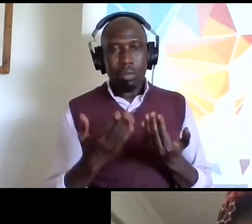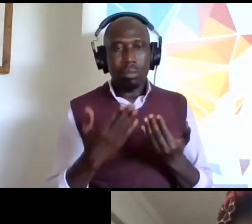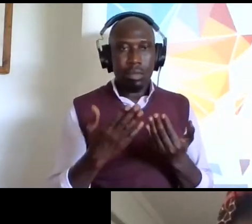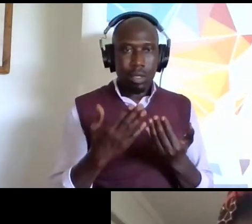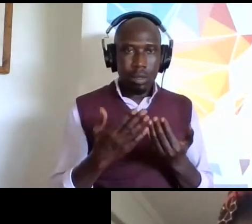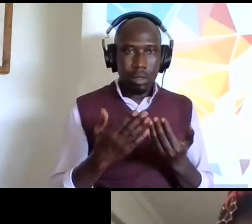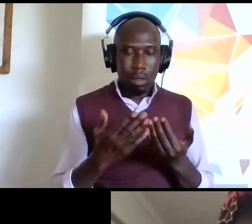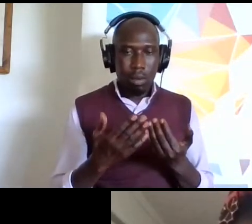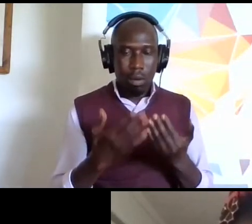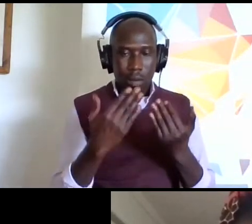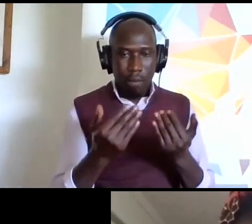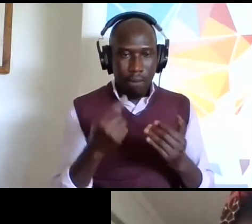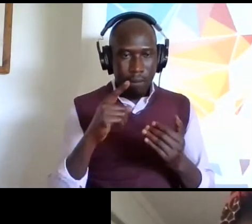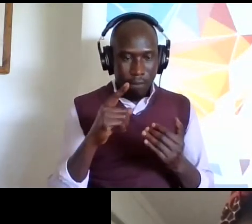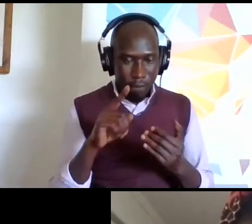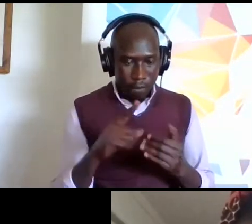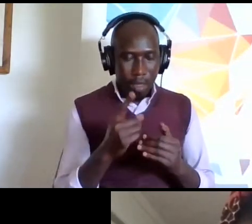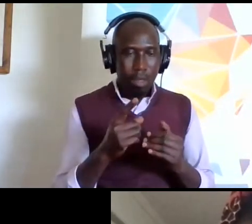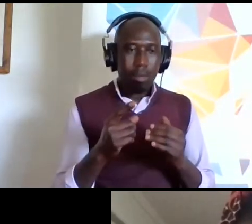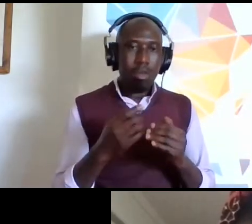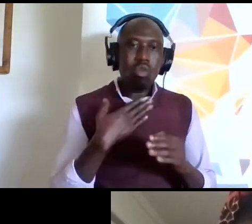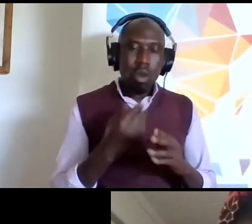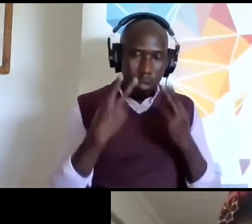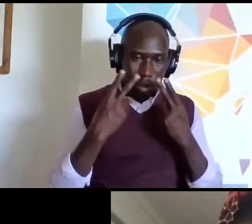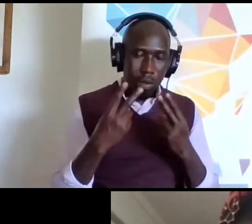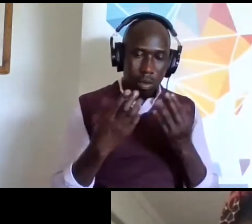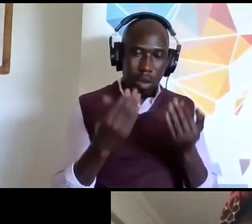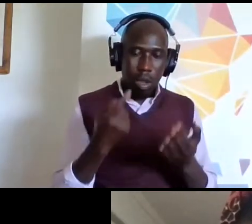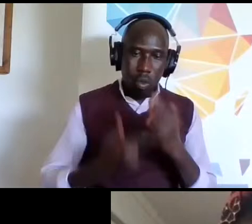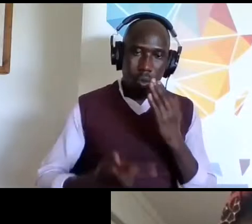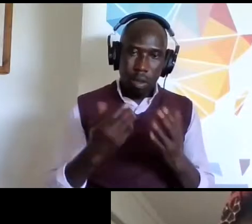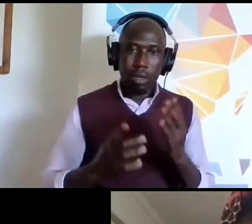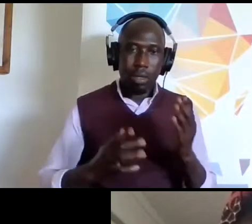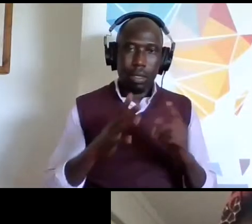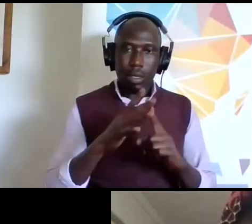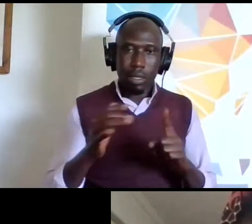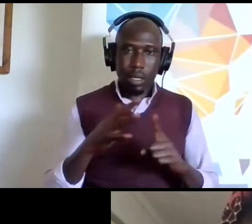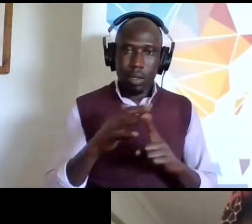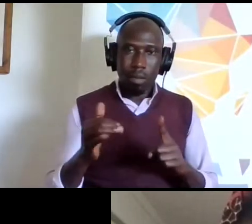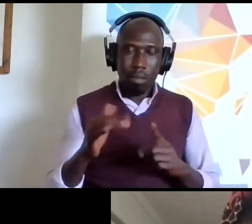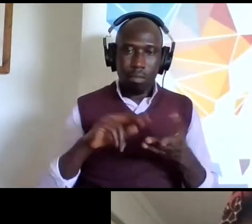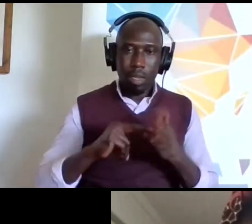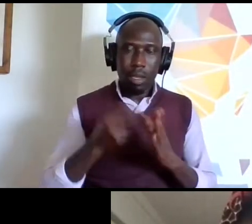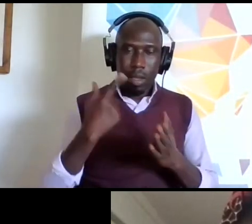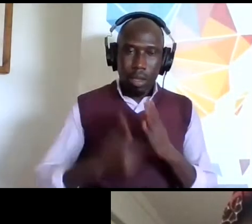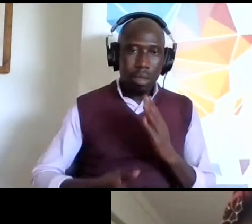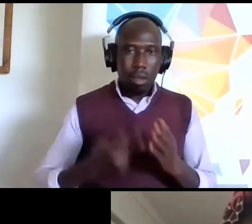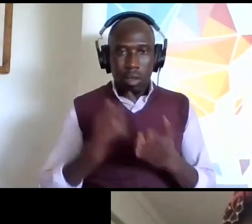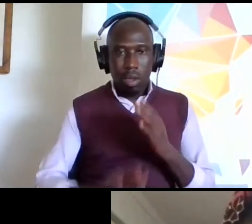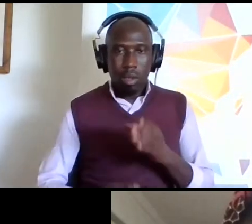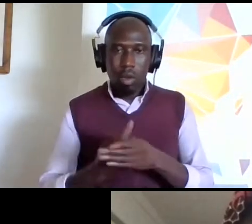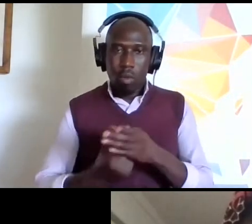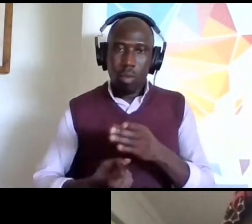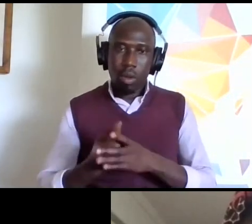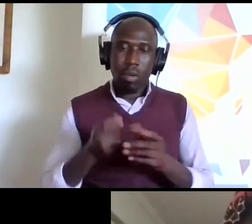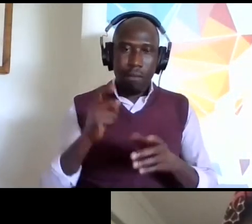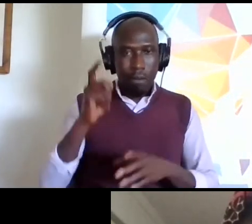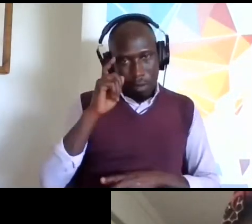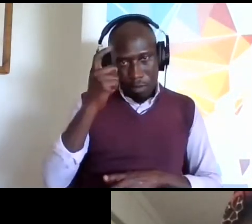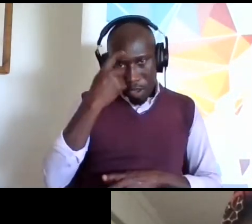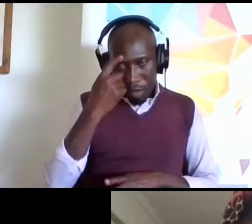identity. For the first section, we're going to look at what is digital identity, what are the opportunities for governments